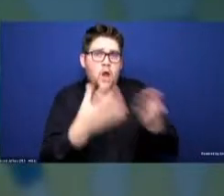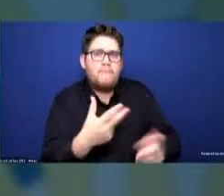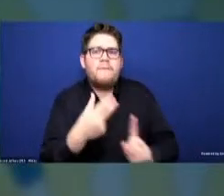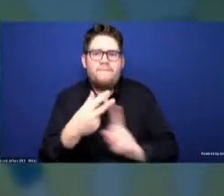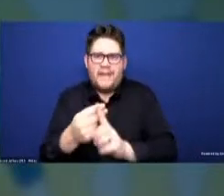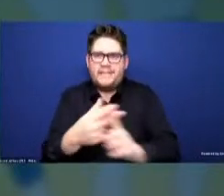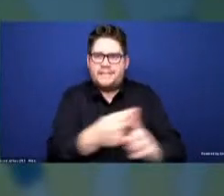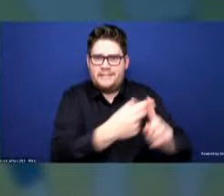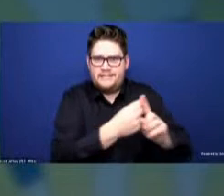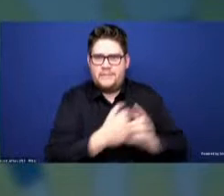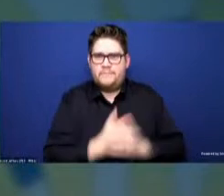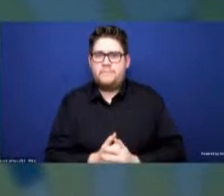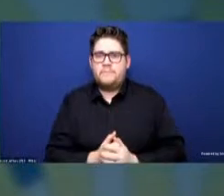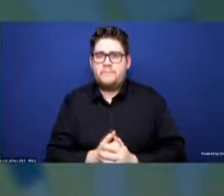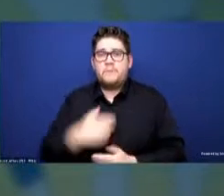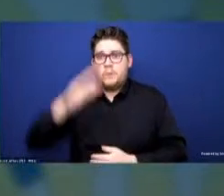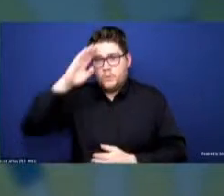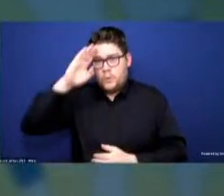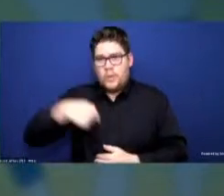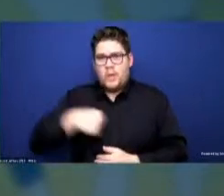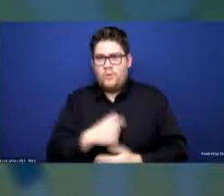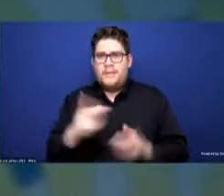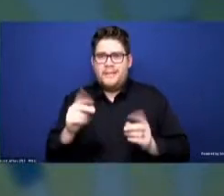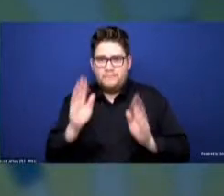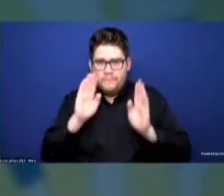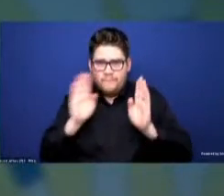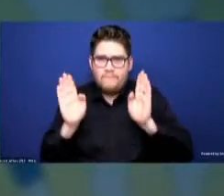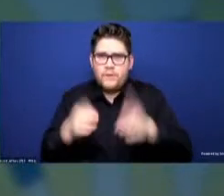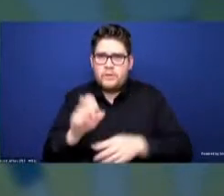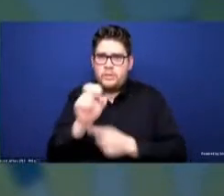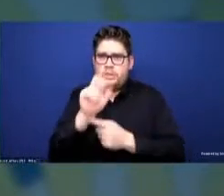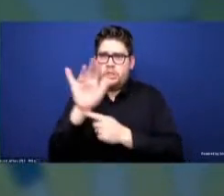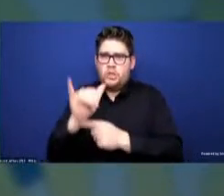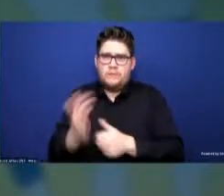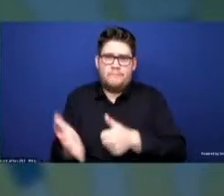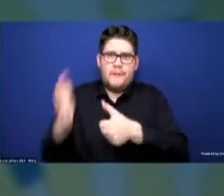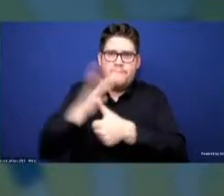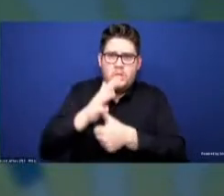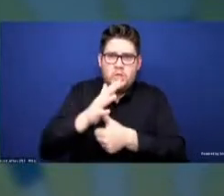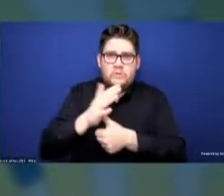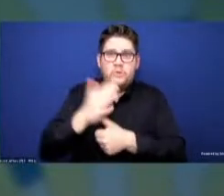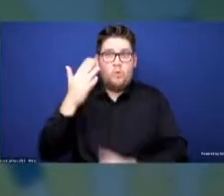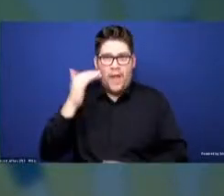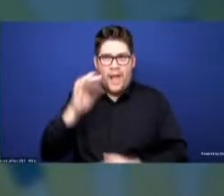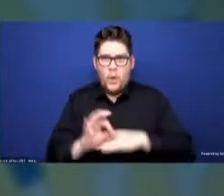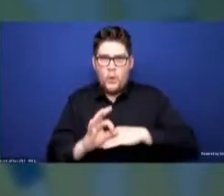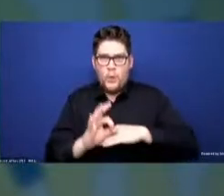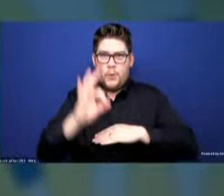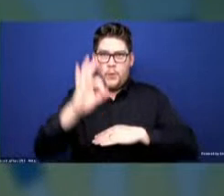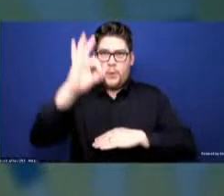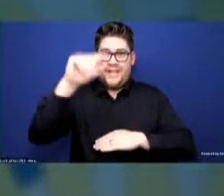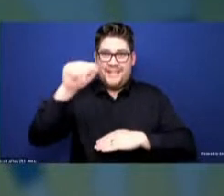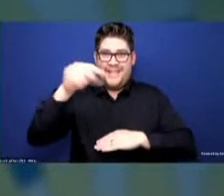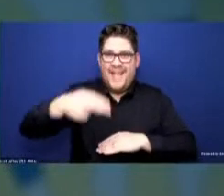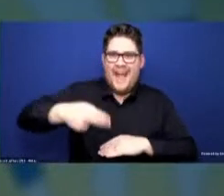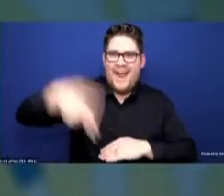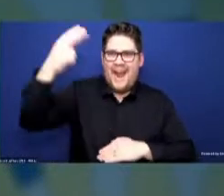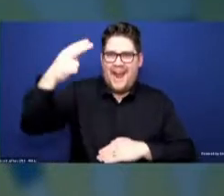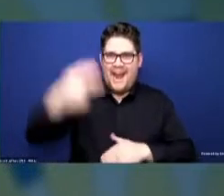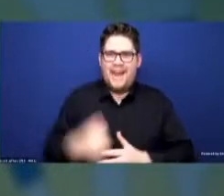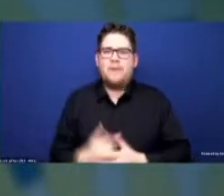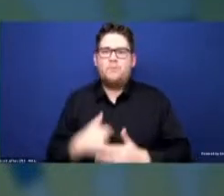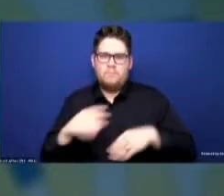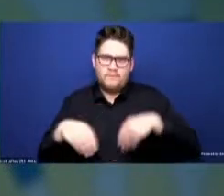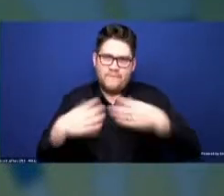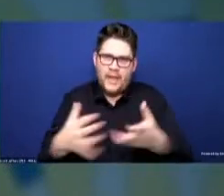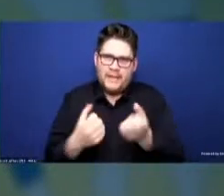reasons, that we know that the risks of transmission in the communities are highest in the Surrey School District, and we'll present some more information on